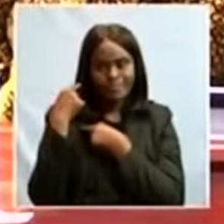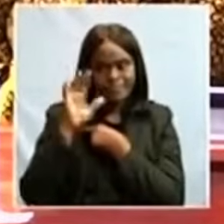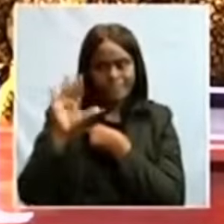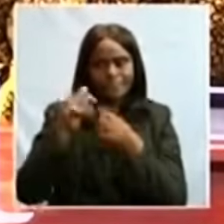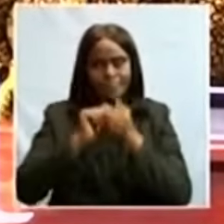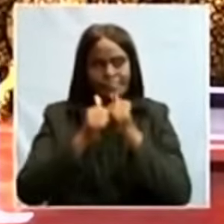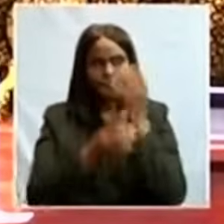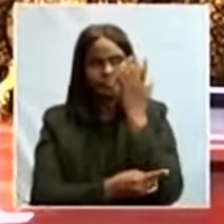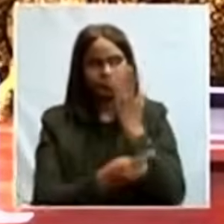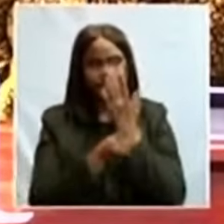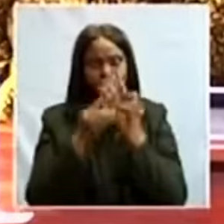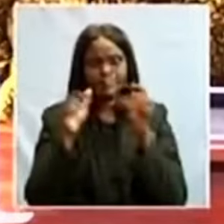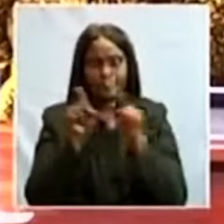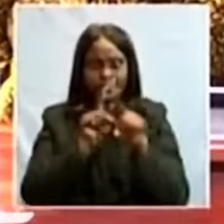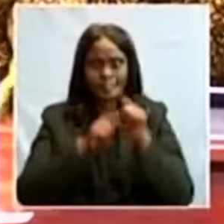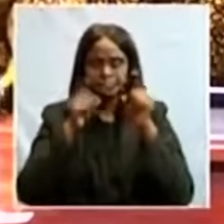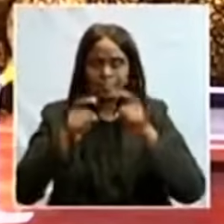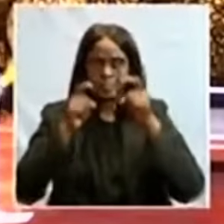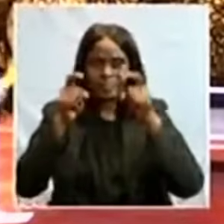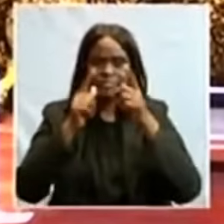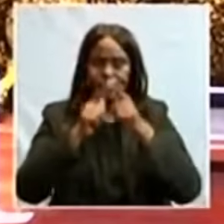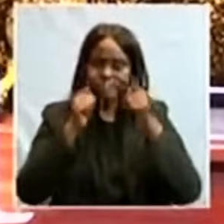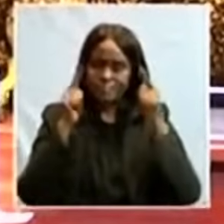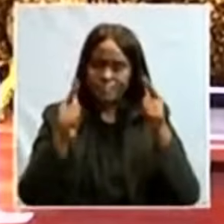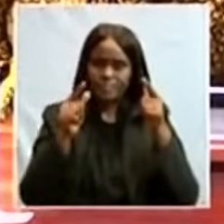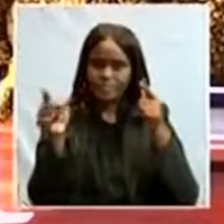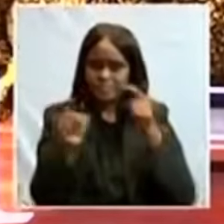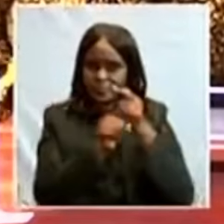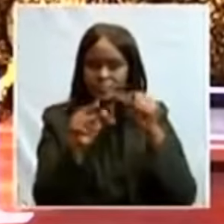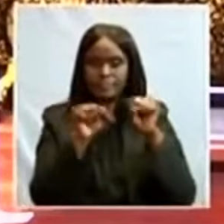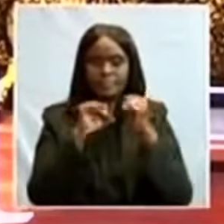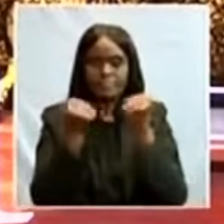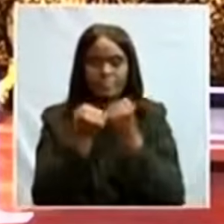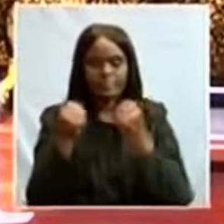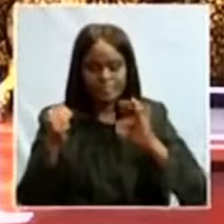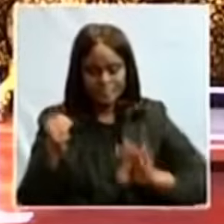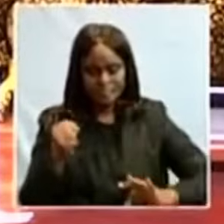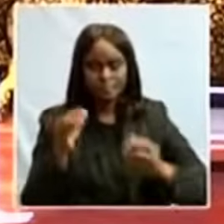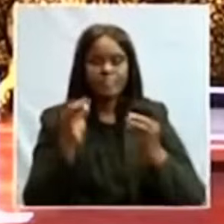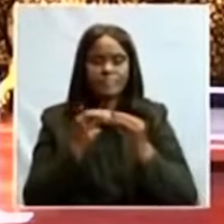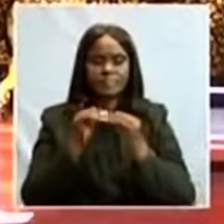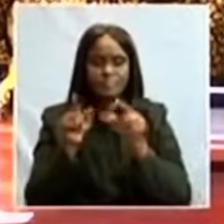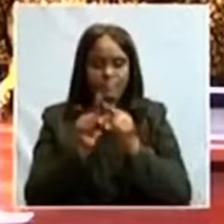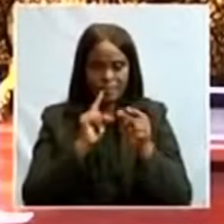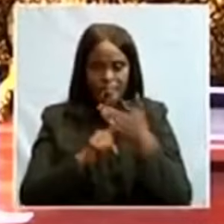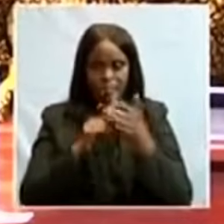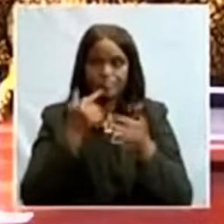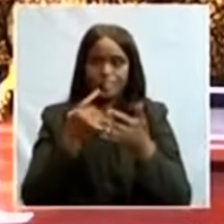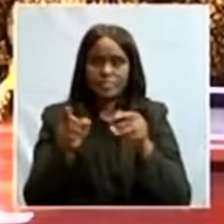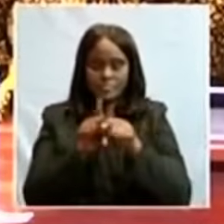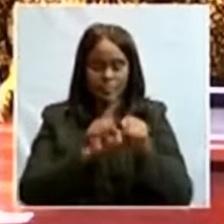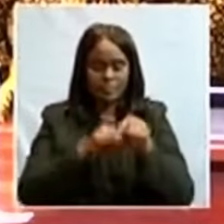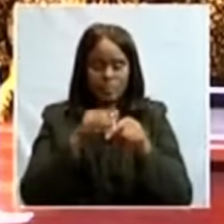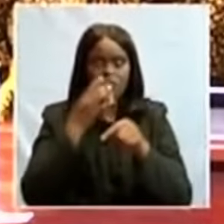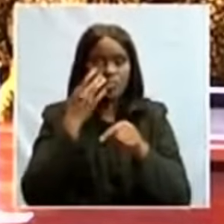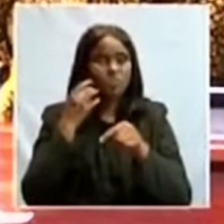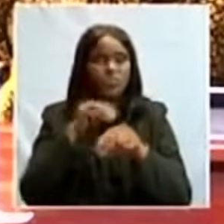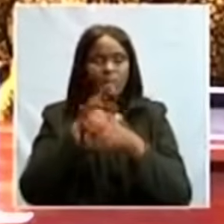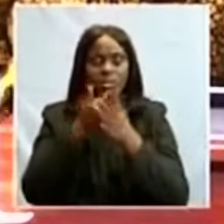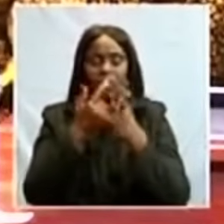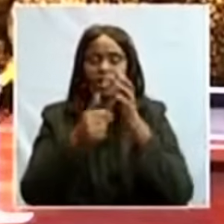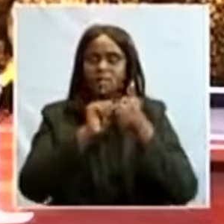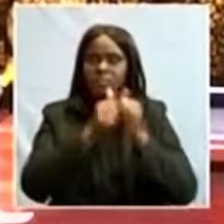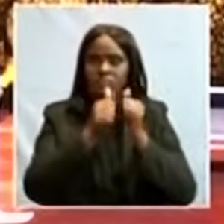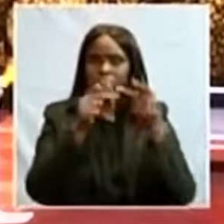sports development and promote broader societal benefits. And therefore, the multi-sports